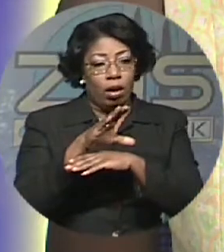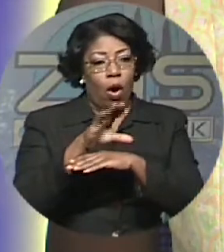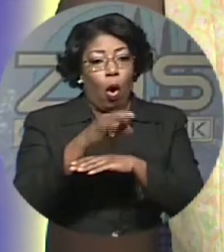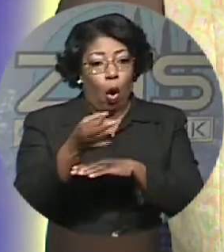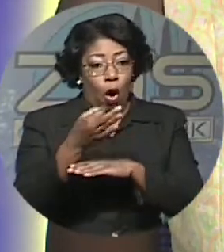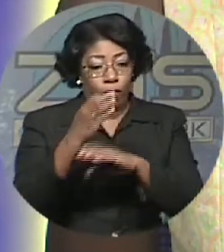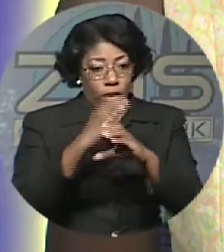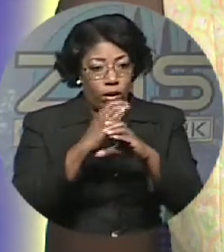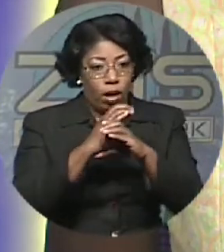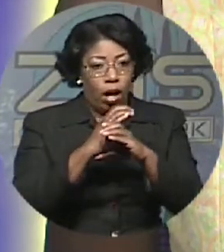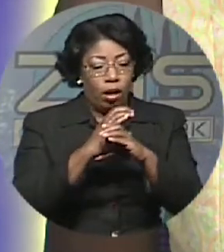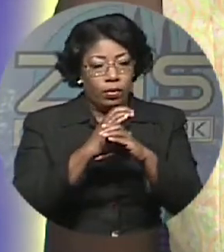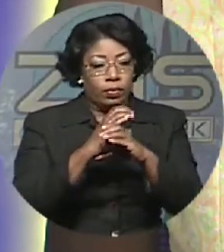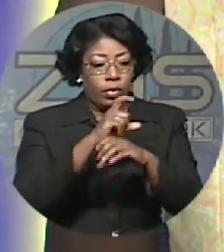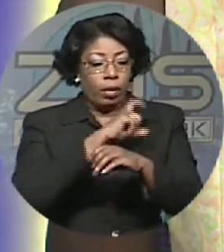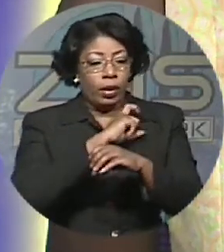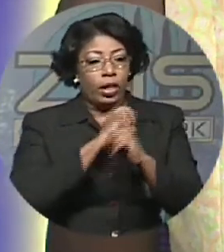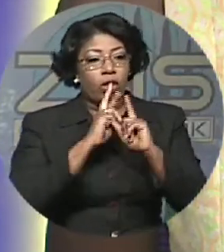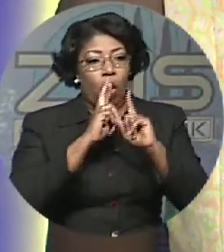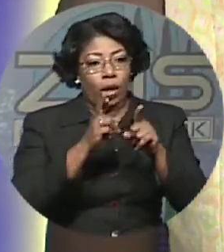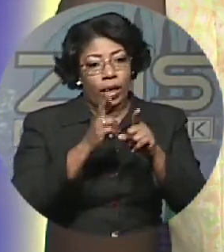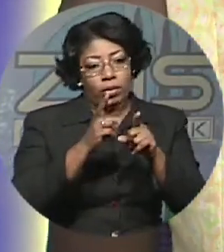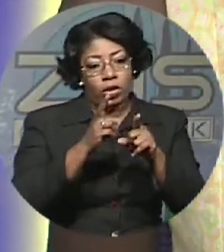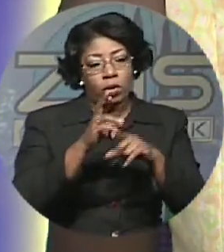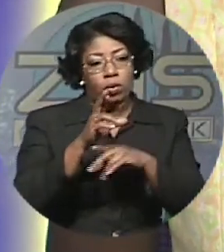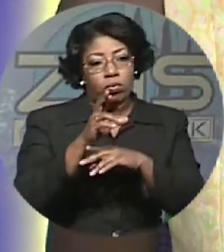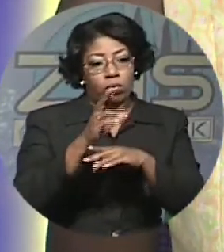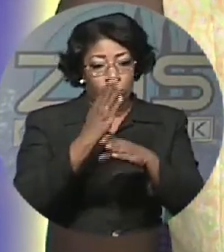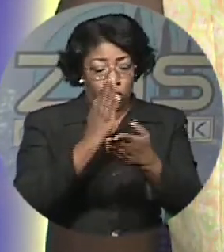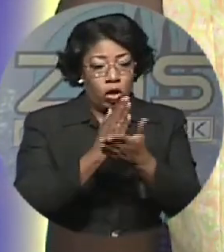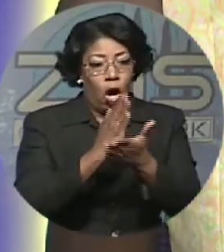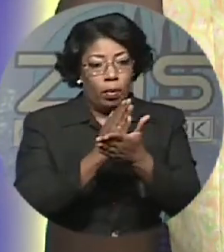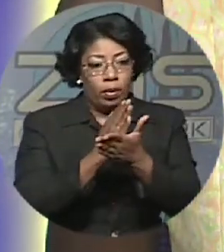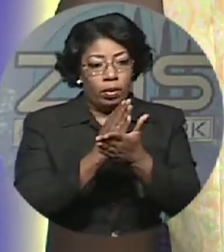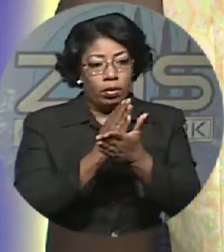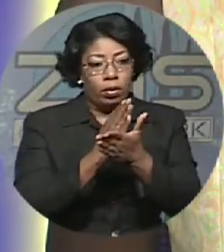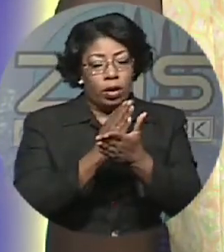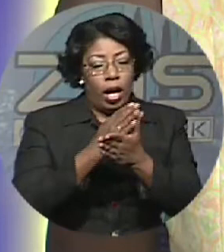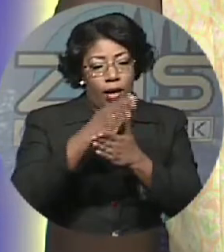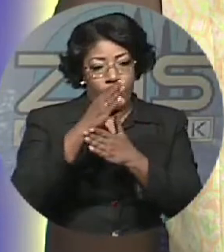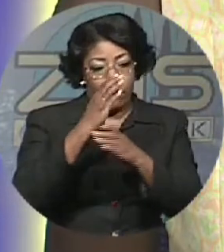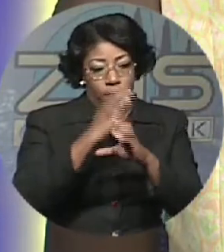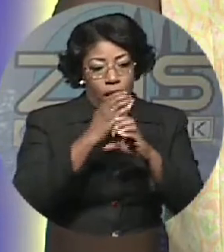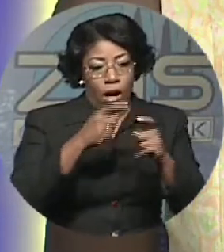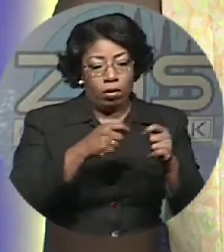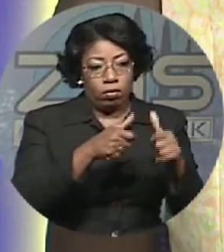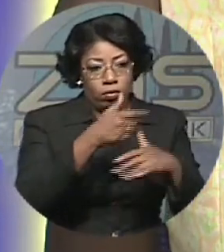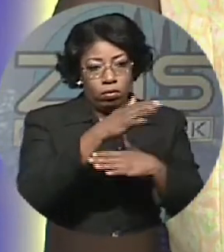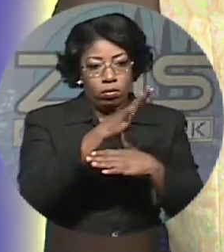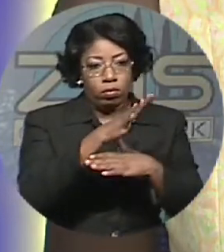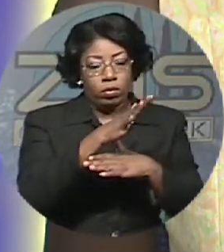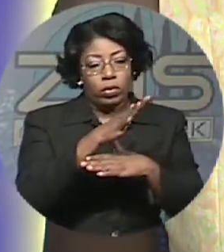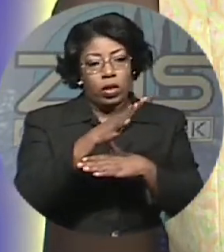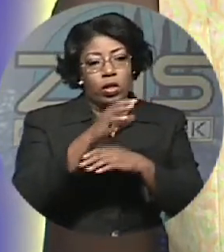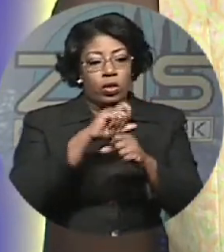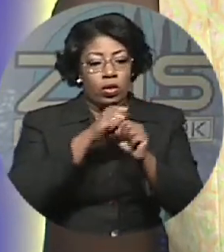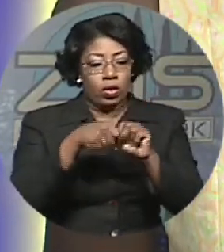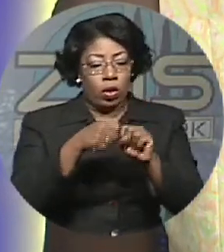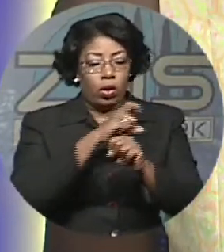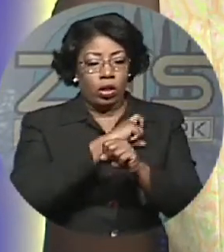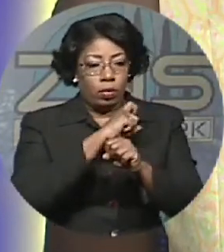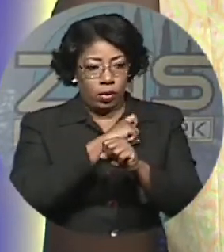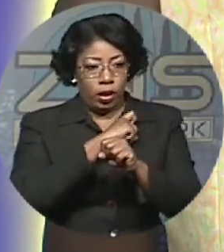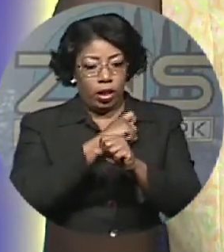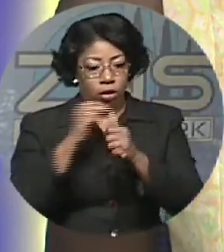the occupants to stop, but they refused and sped off. And a high-speed chase ensued, ending at Hospital Lane after the vehicle crashed